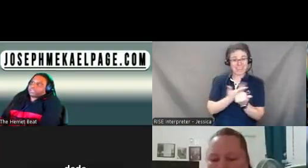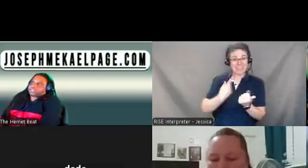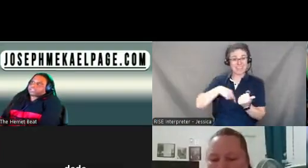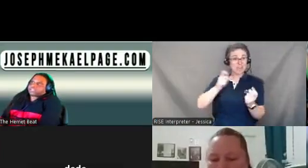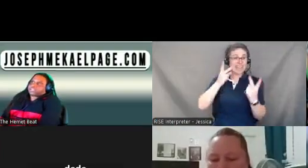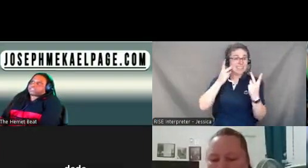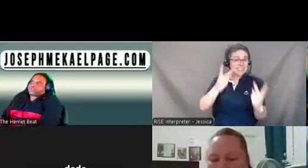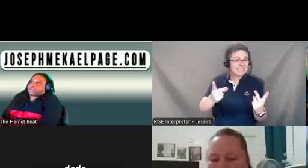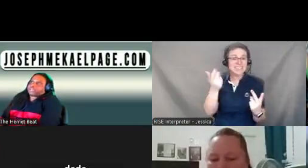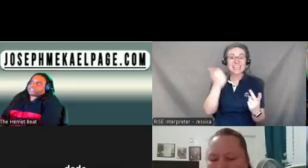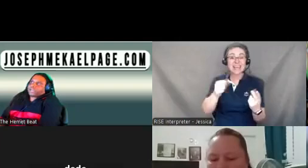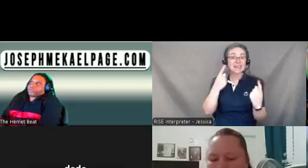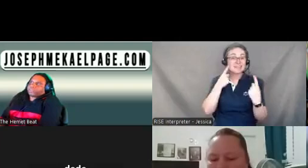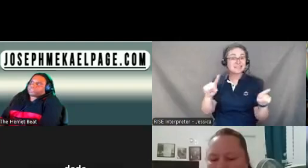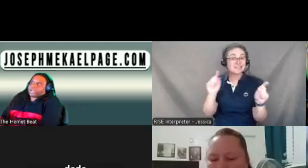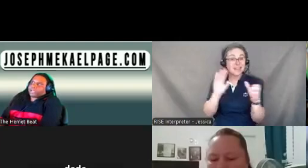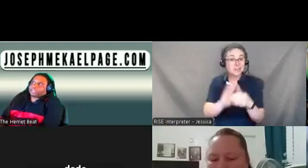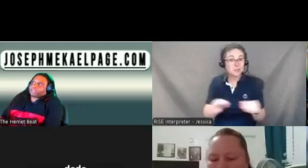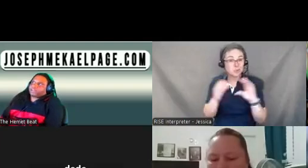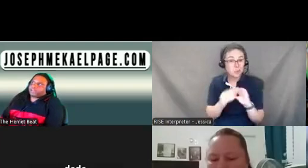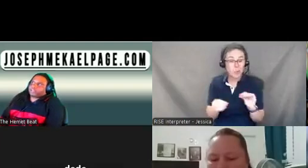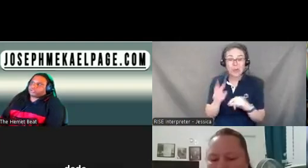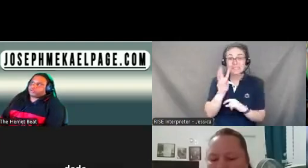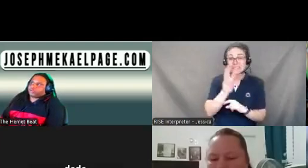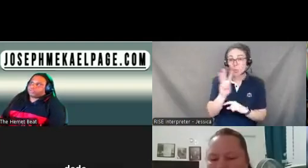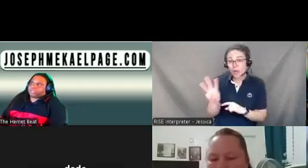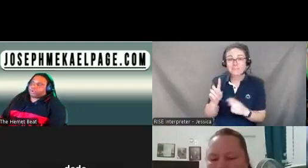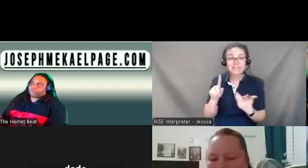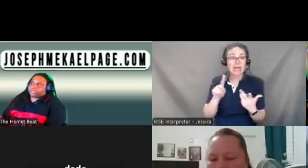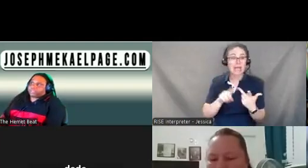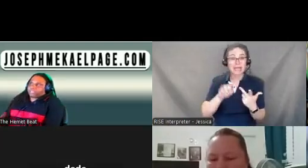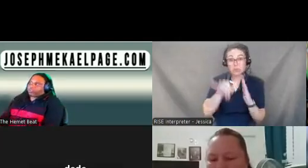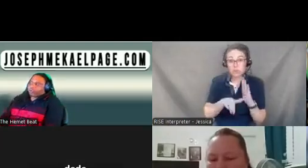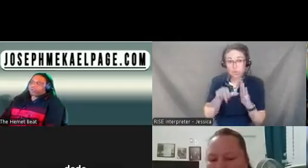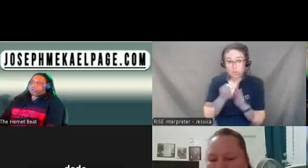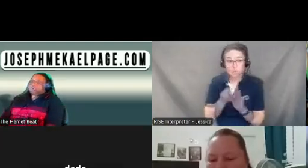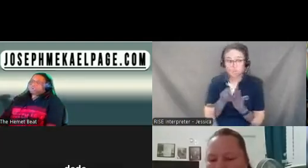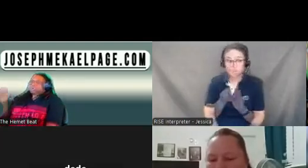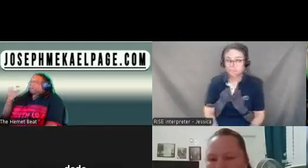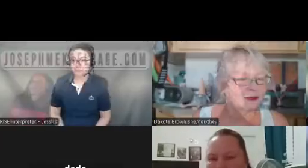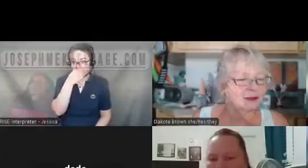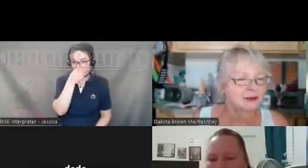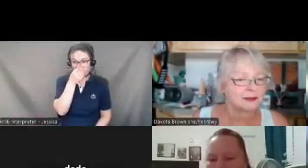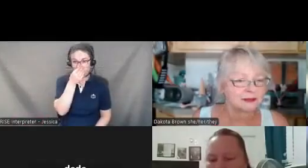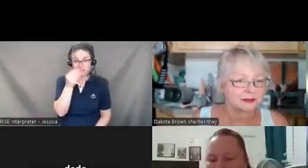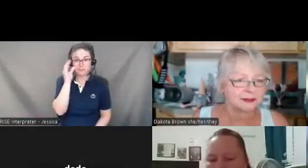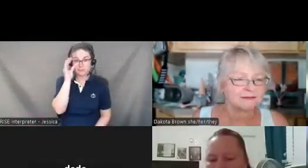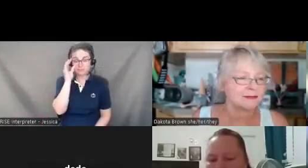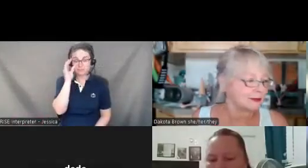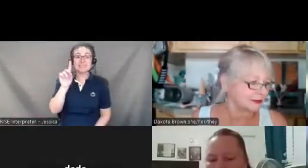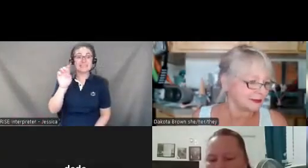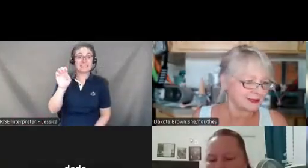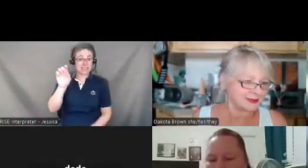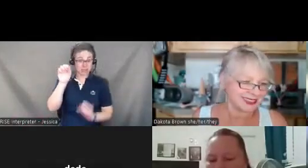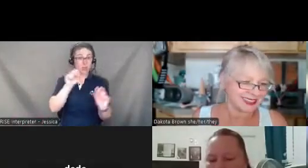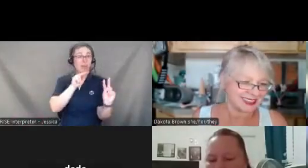any success stories, website, YouTube, anywhere we can see your work? Anybody wants to check me